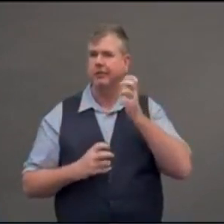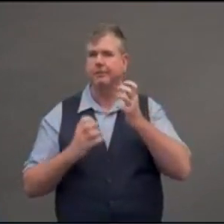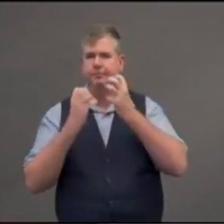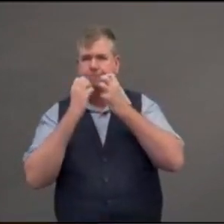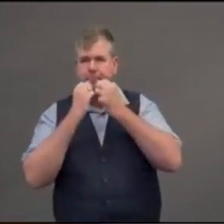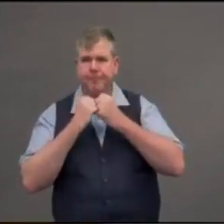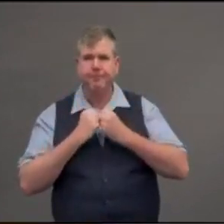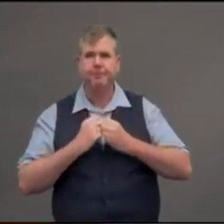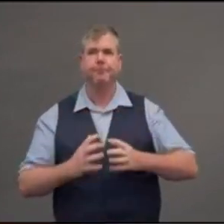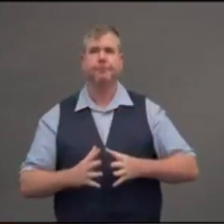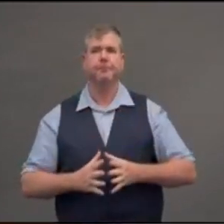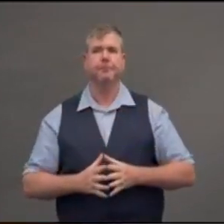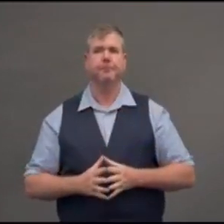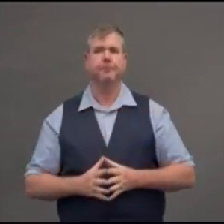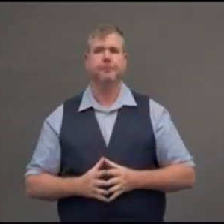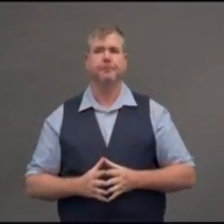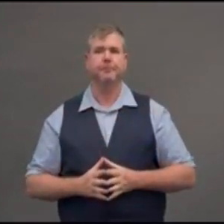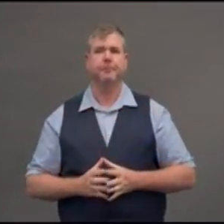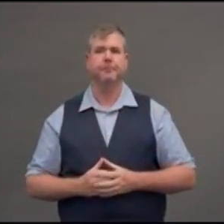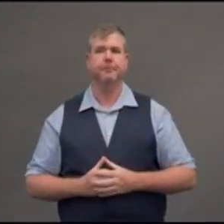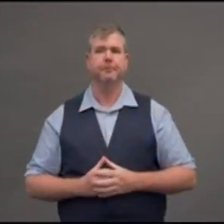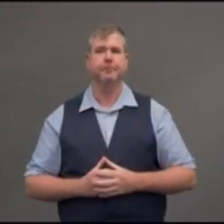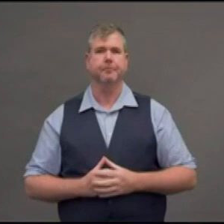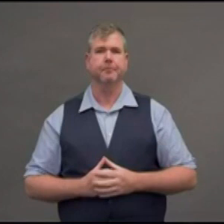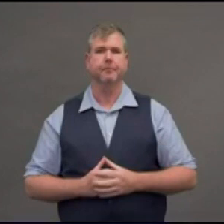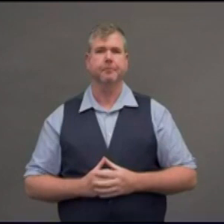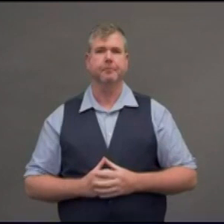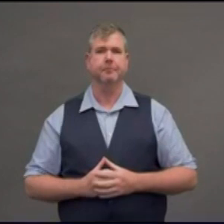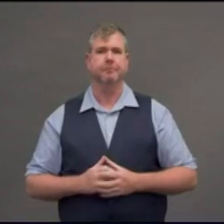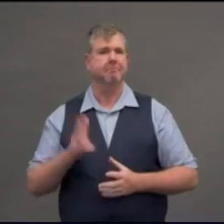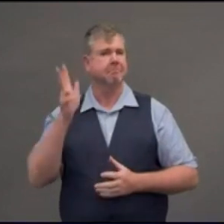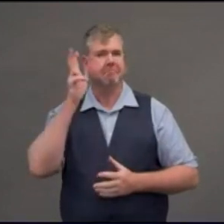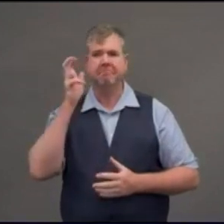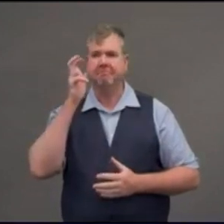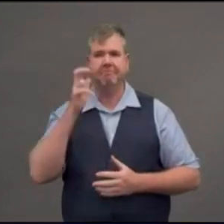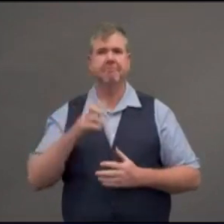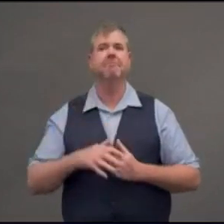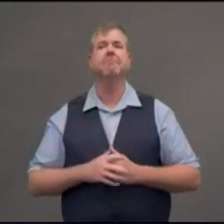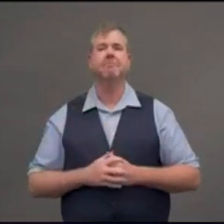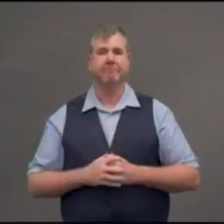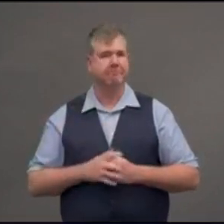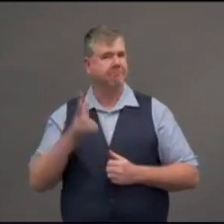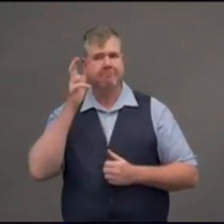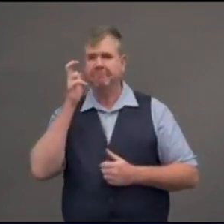our part to slow the spread. Wear a mask. Learn more at